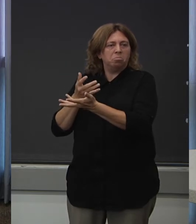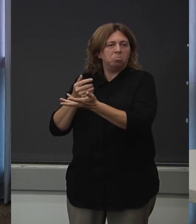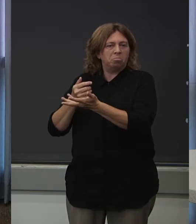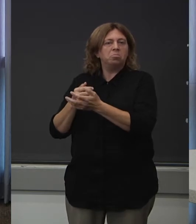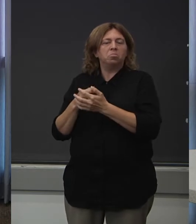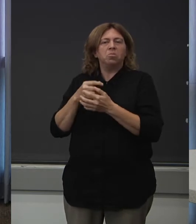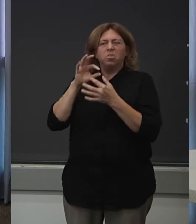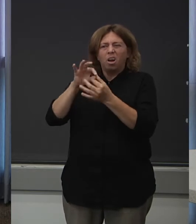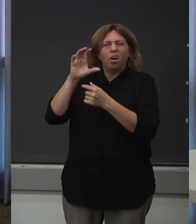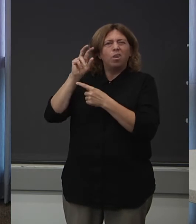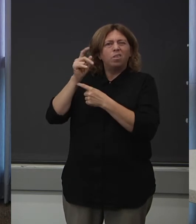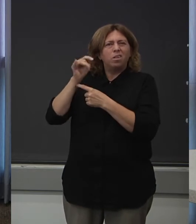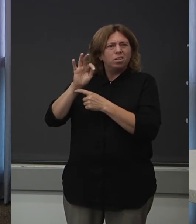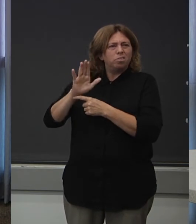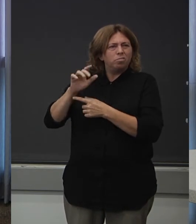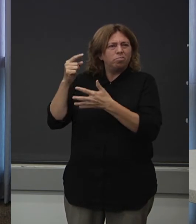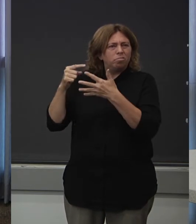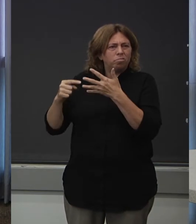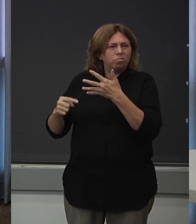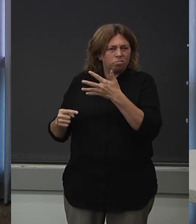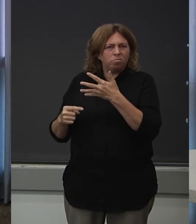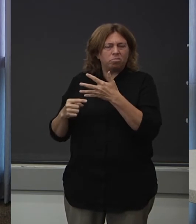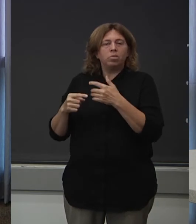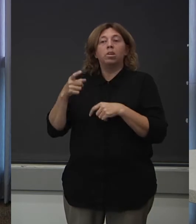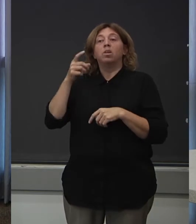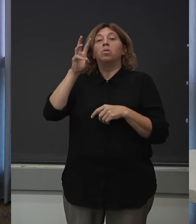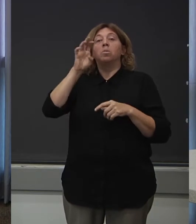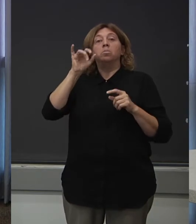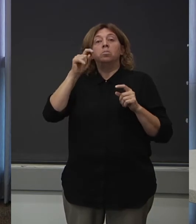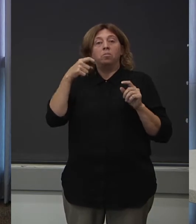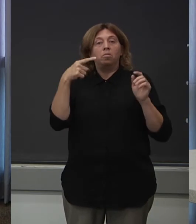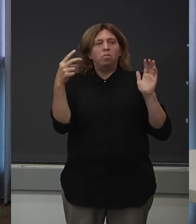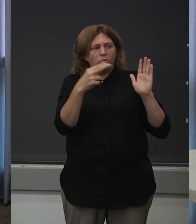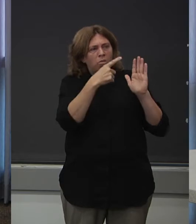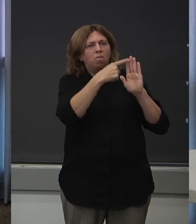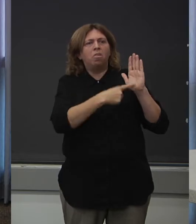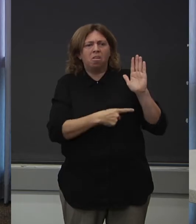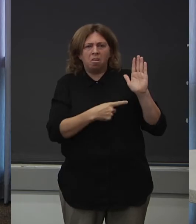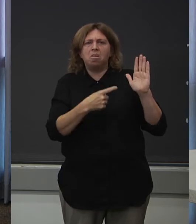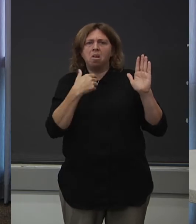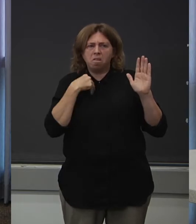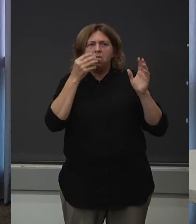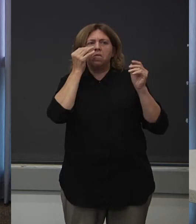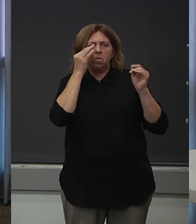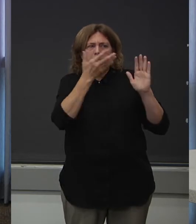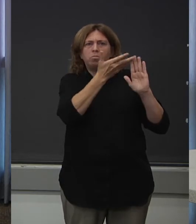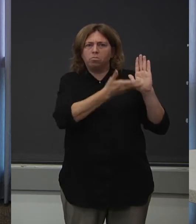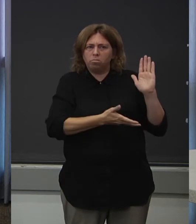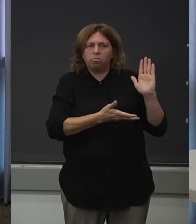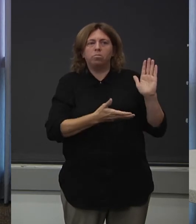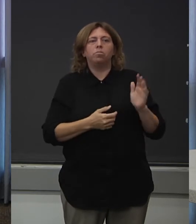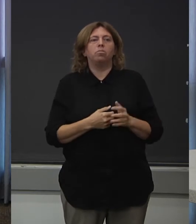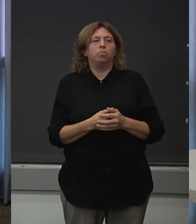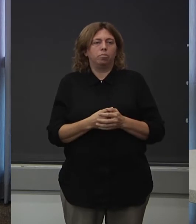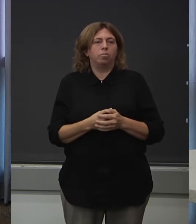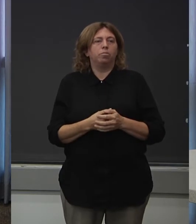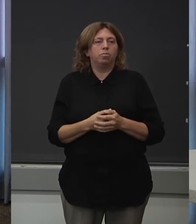our webpage that's specifically devoted to COVID-19, and the link is displayed for all of you.